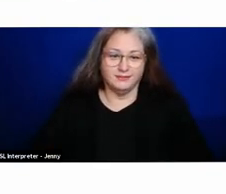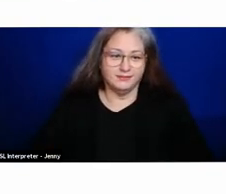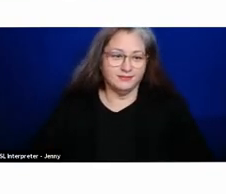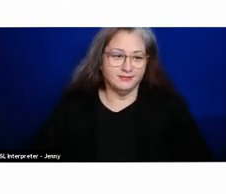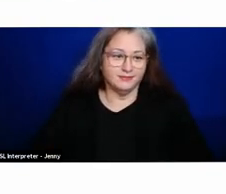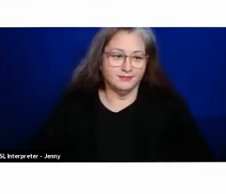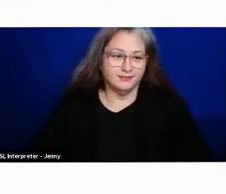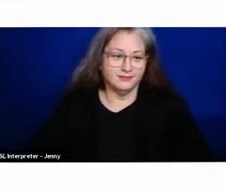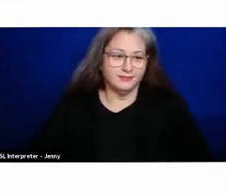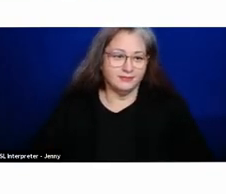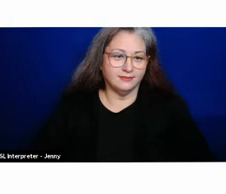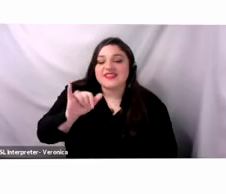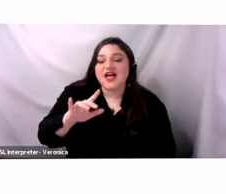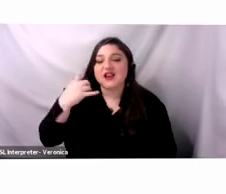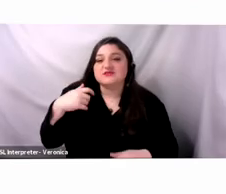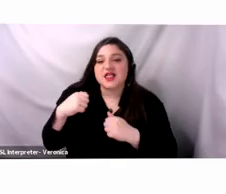in a way that is